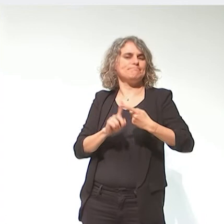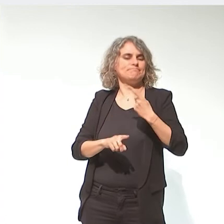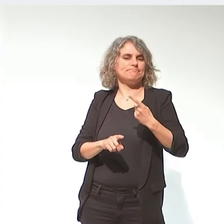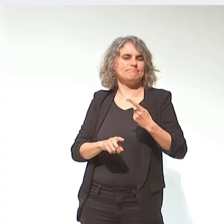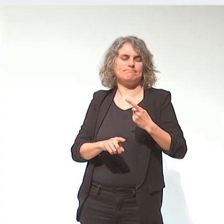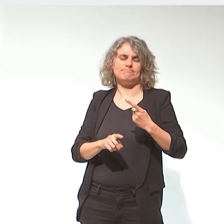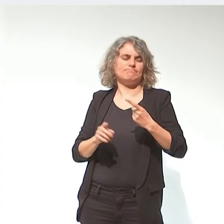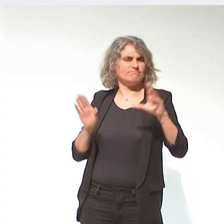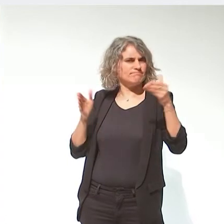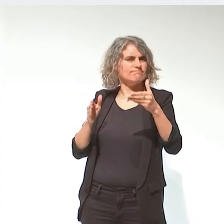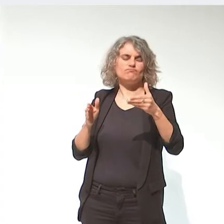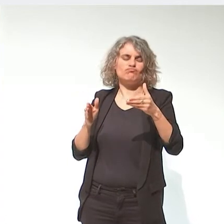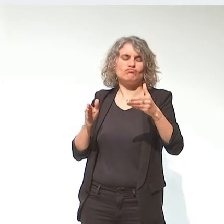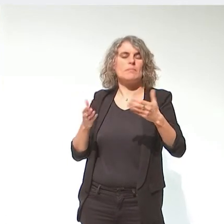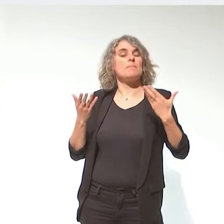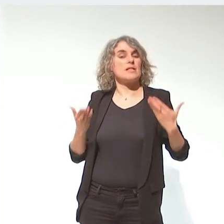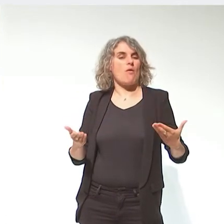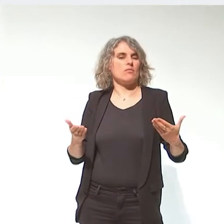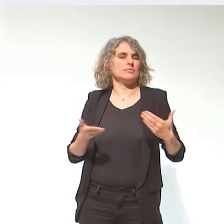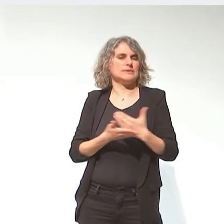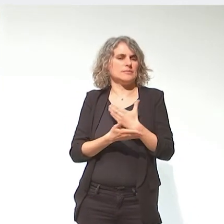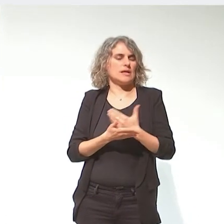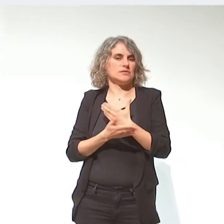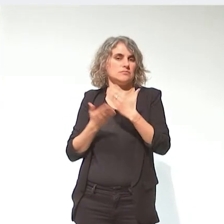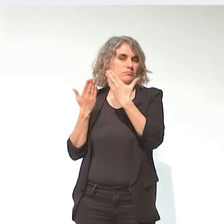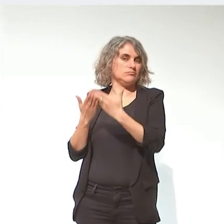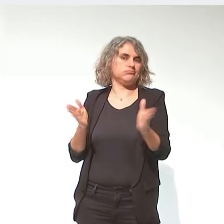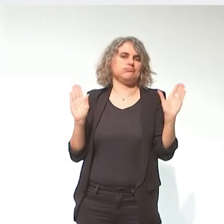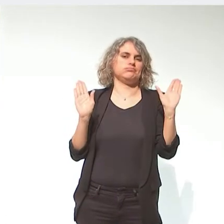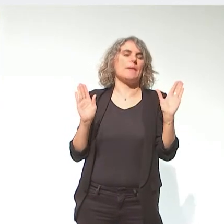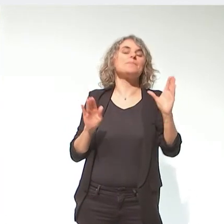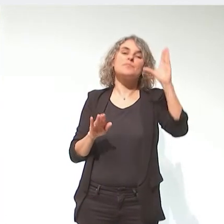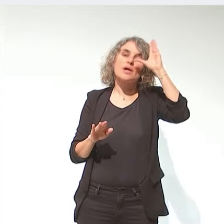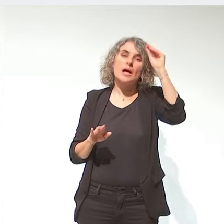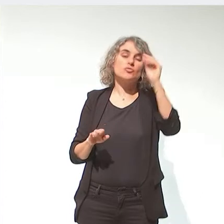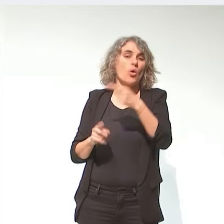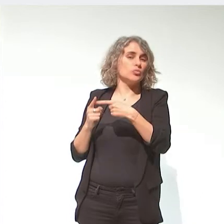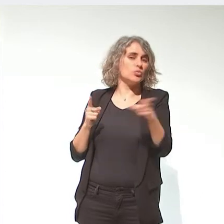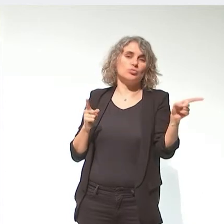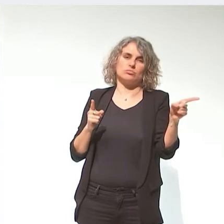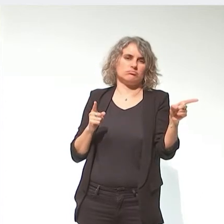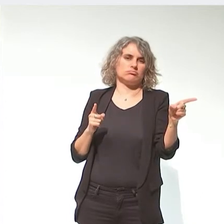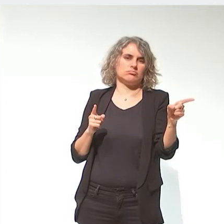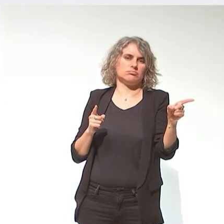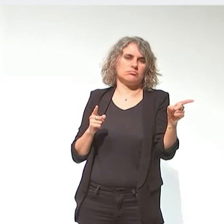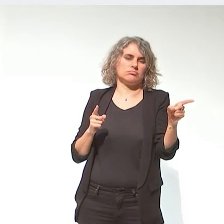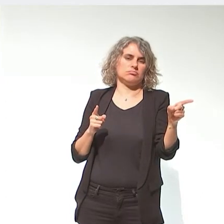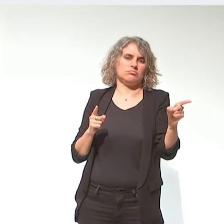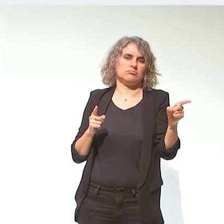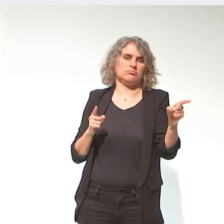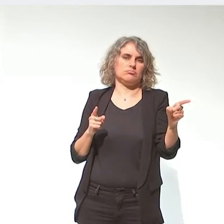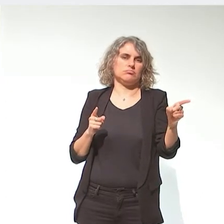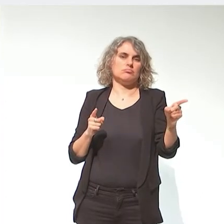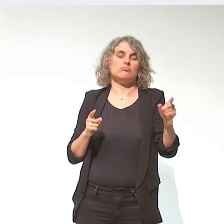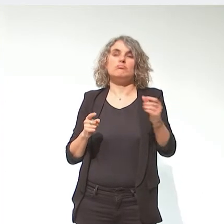in the school in some moment, in some point of their school career will